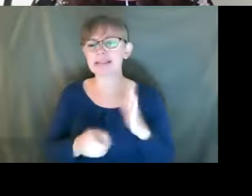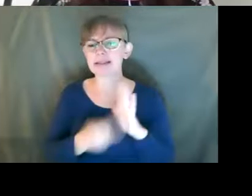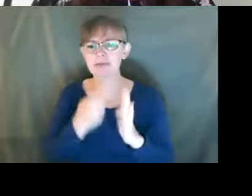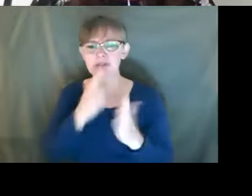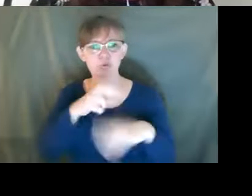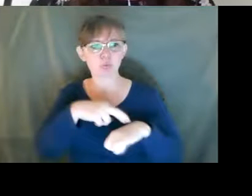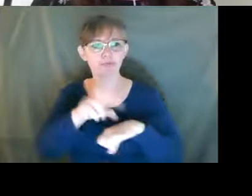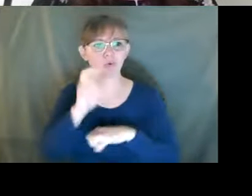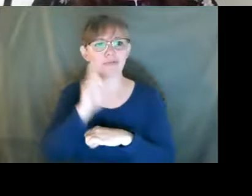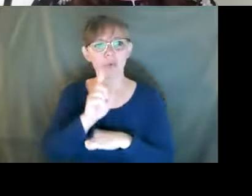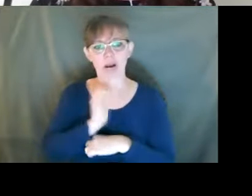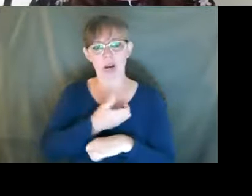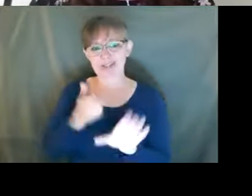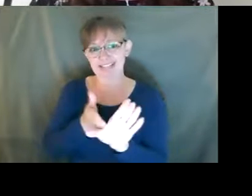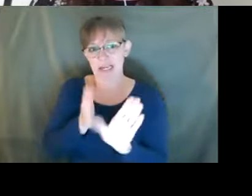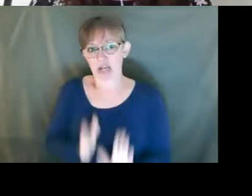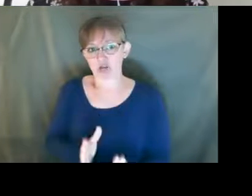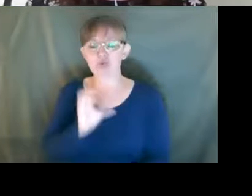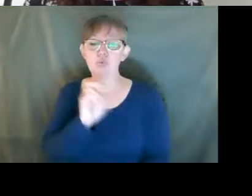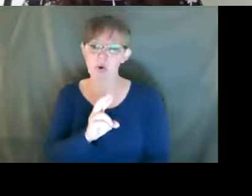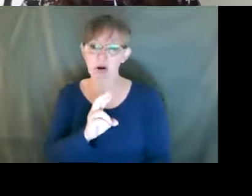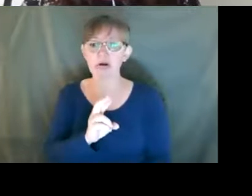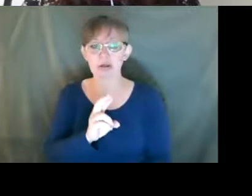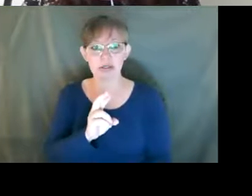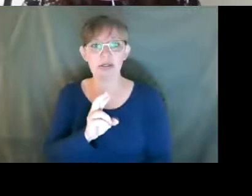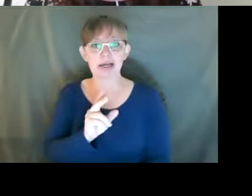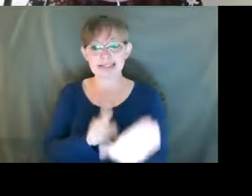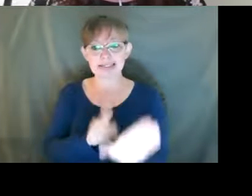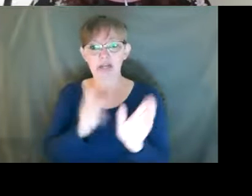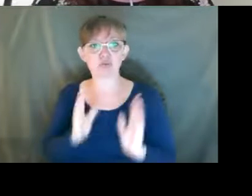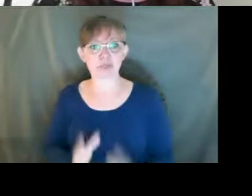disorders is a part of that assessment process also.